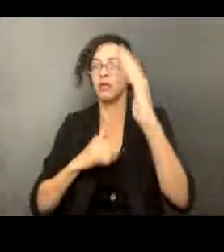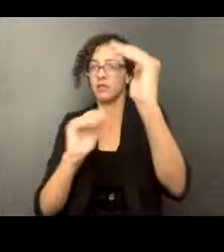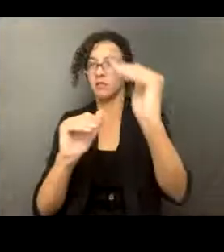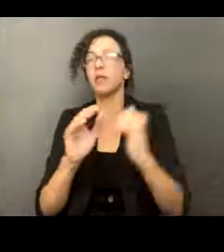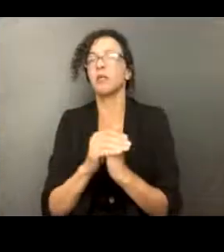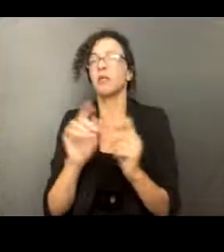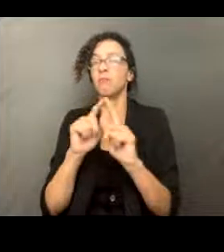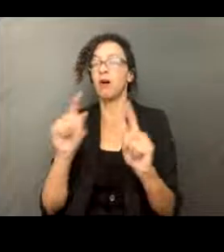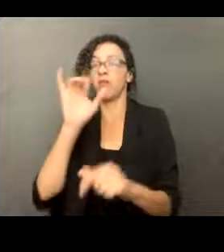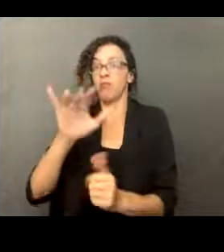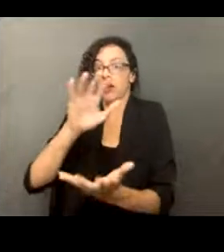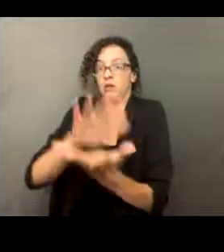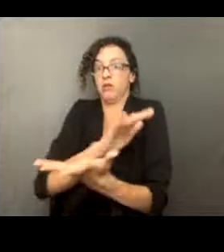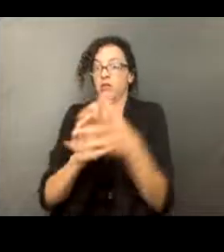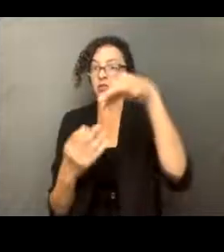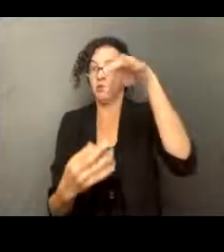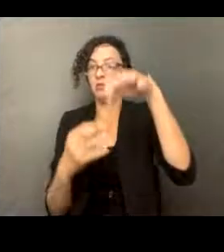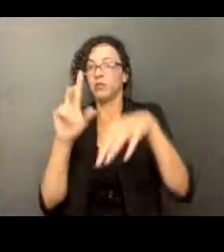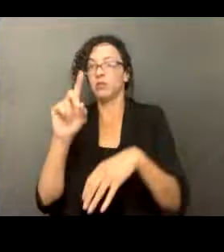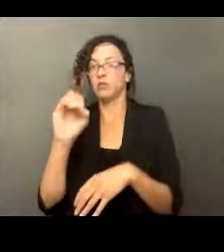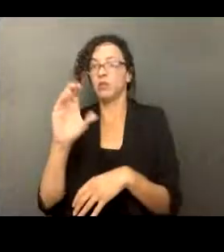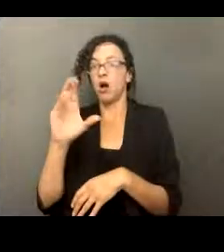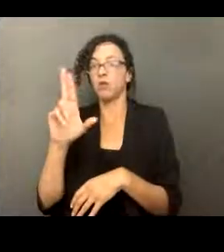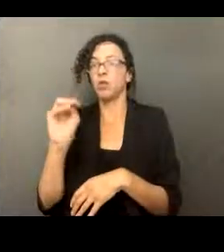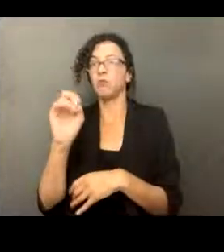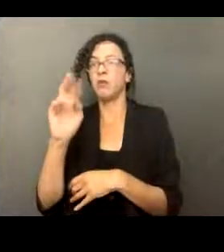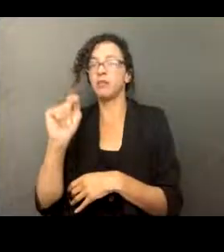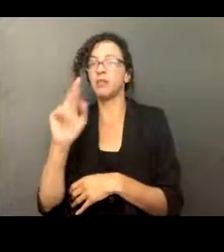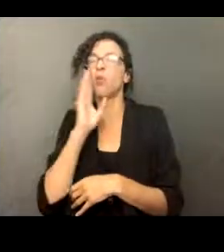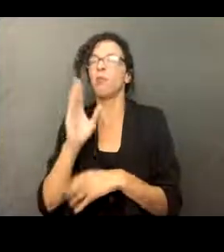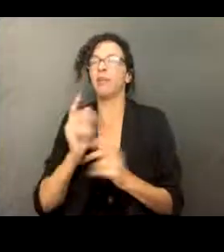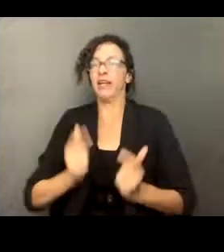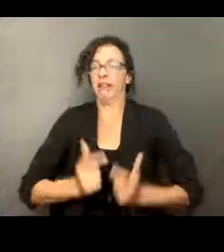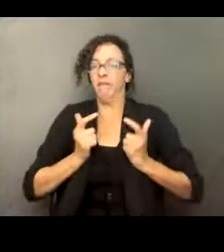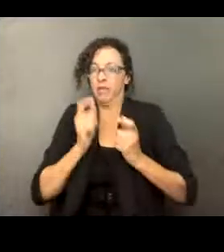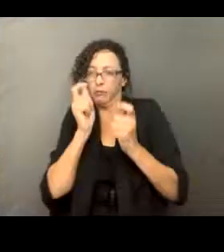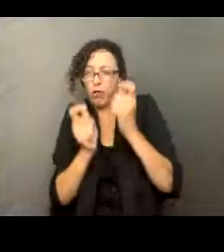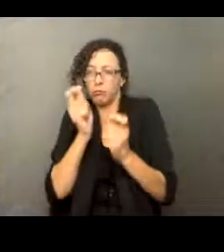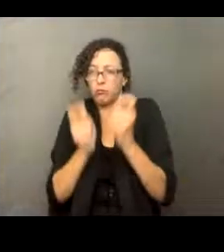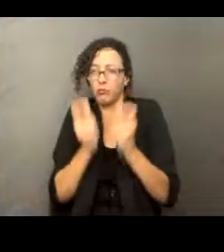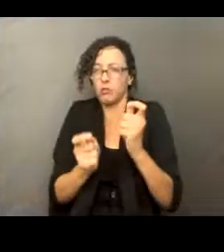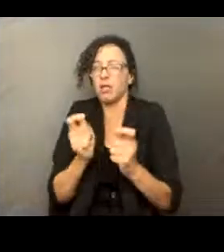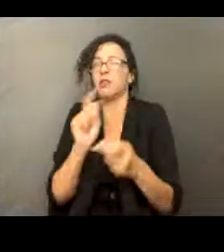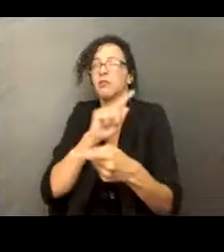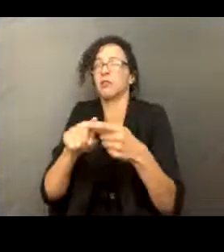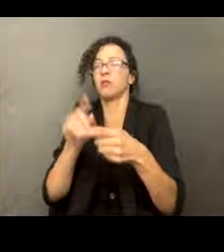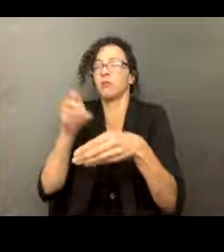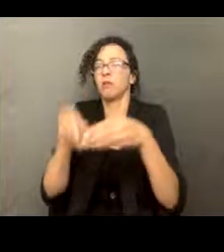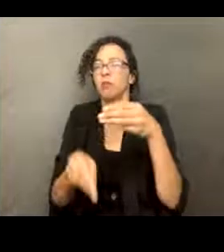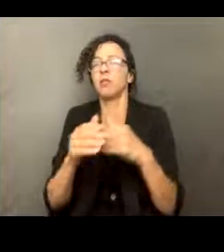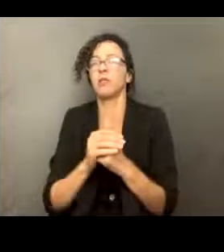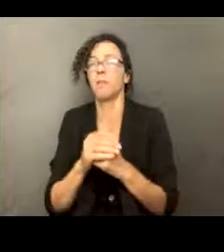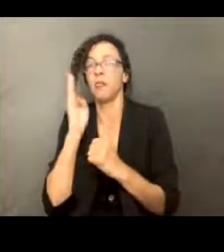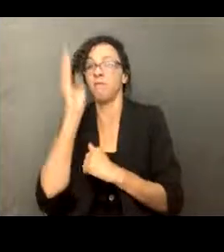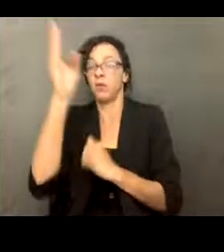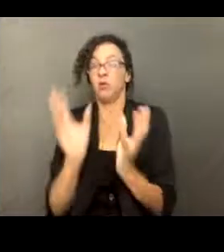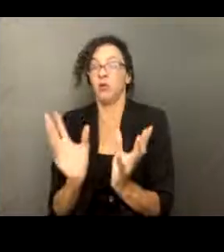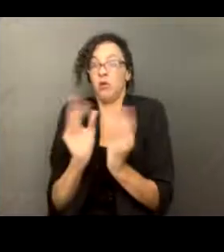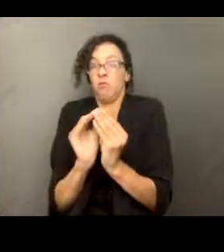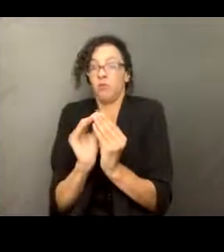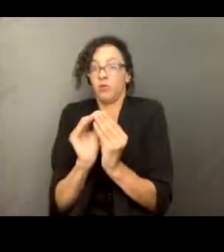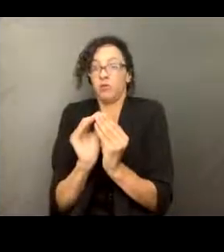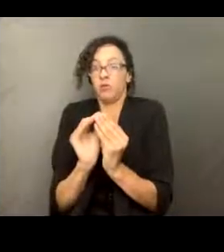as funding come in and projects get completed. So with that, I will be remiss if I don't say the Focus on the Future conference is